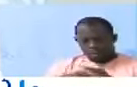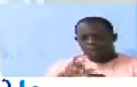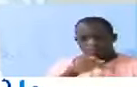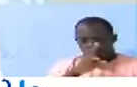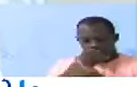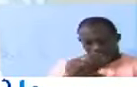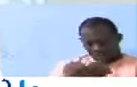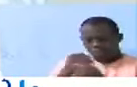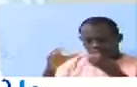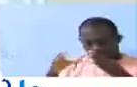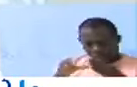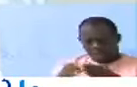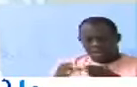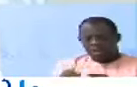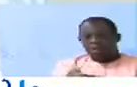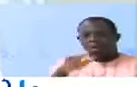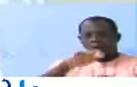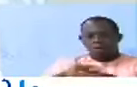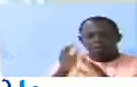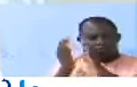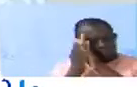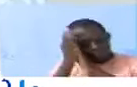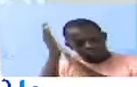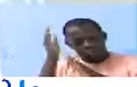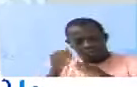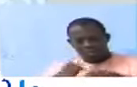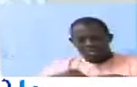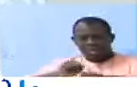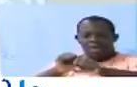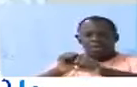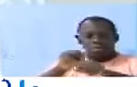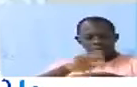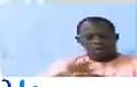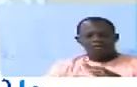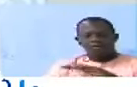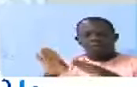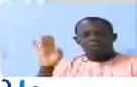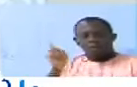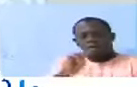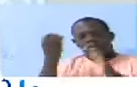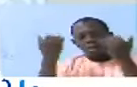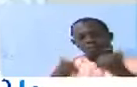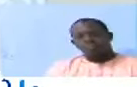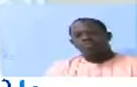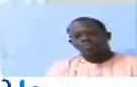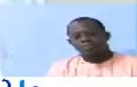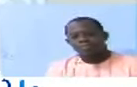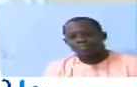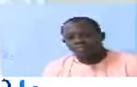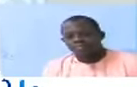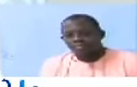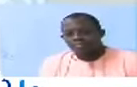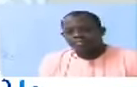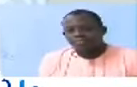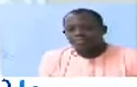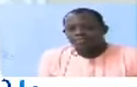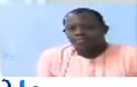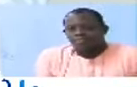kaningi neko ikual be la teroro anu alna rana okela. Silang afanya ba ninga atra bije brinka ikale